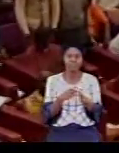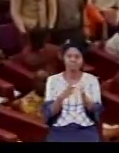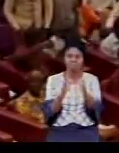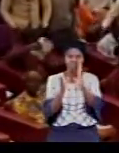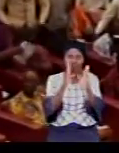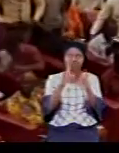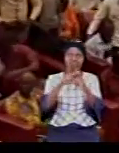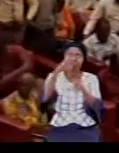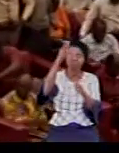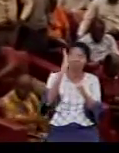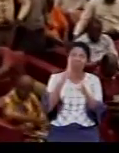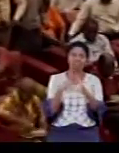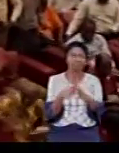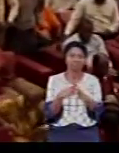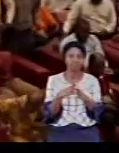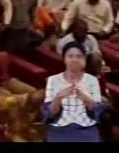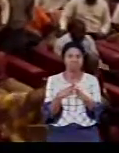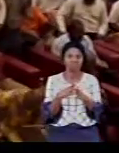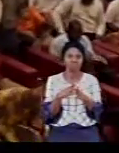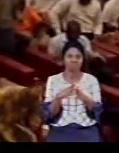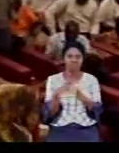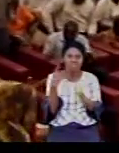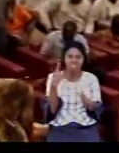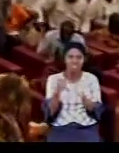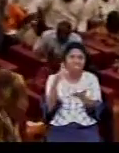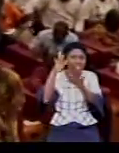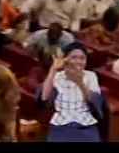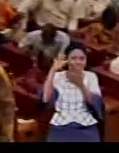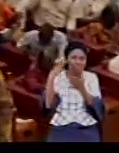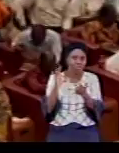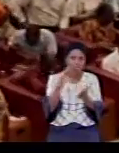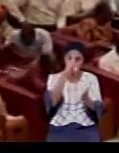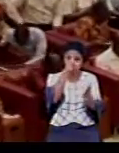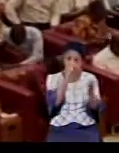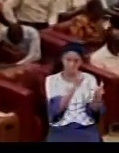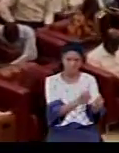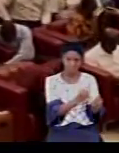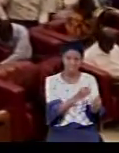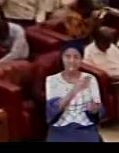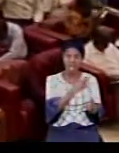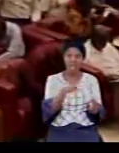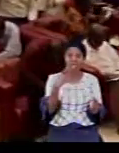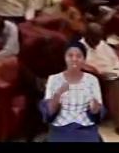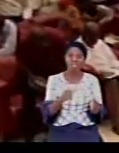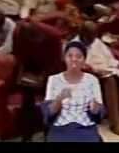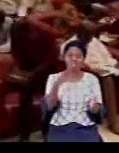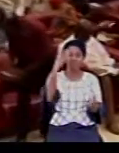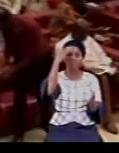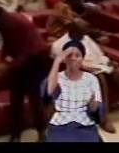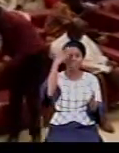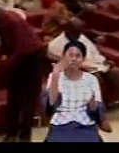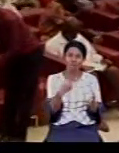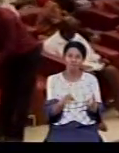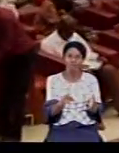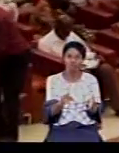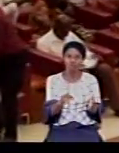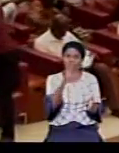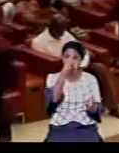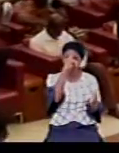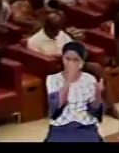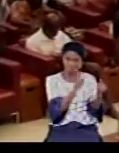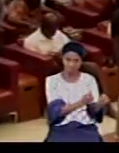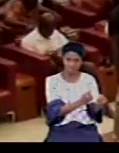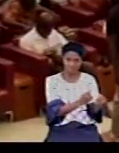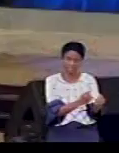Lord tonight, the expectation of faith and the realization of